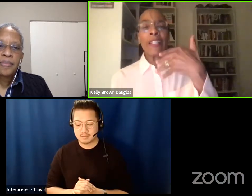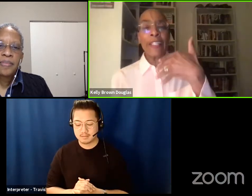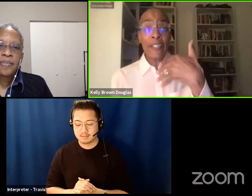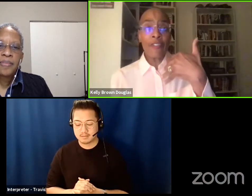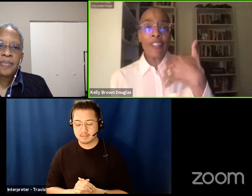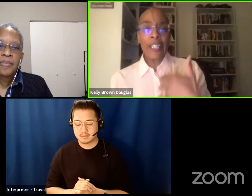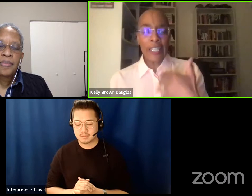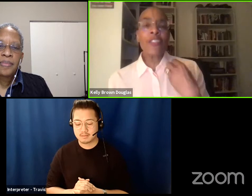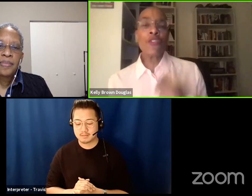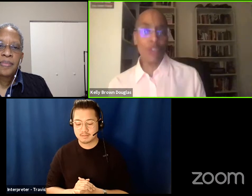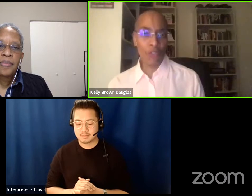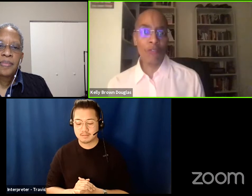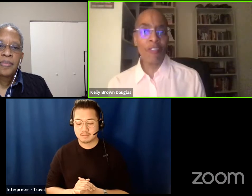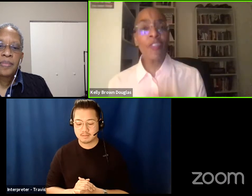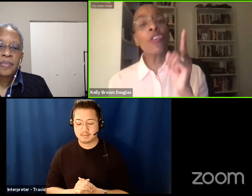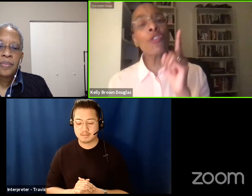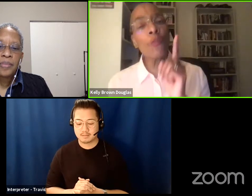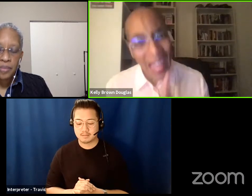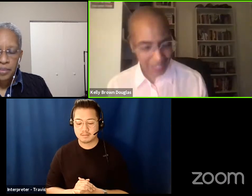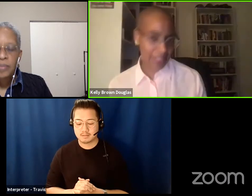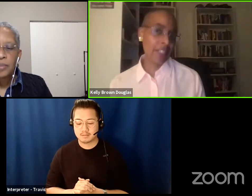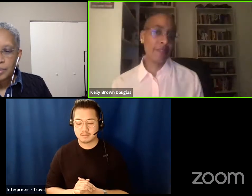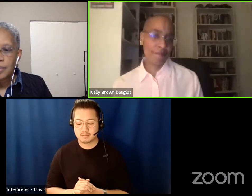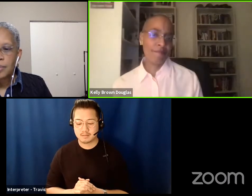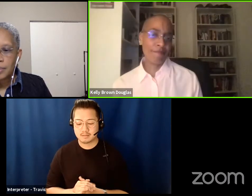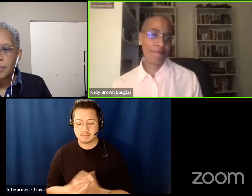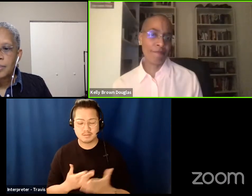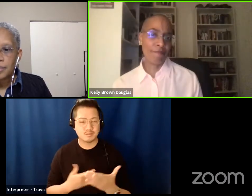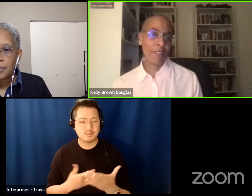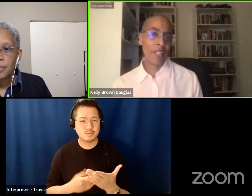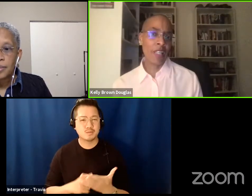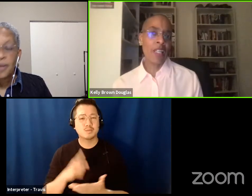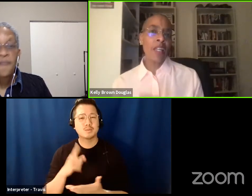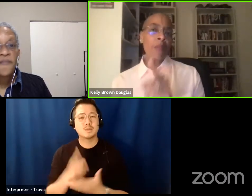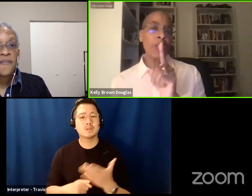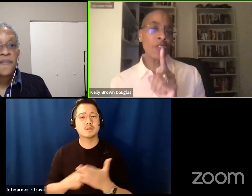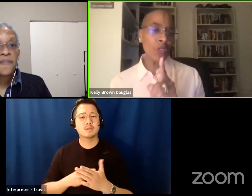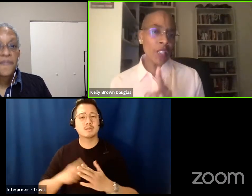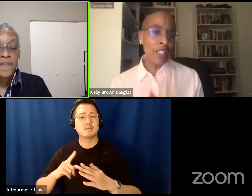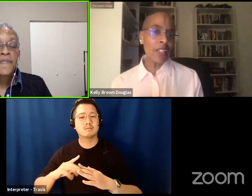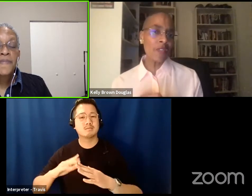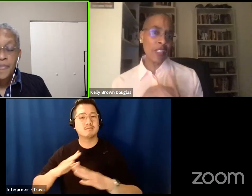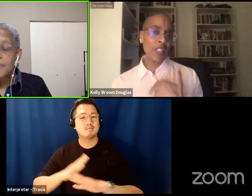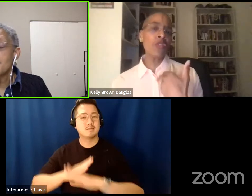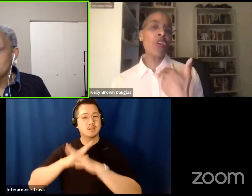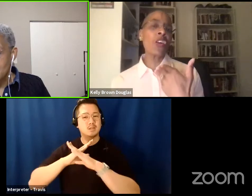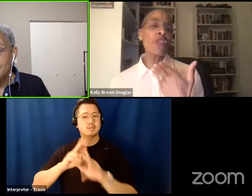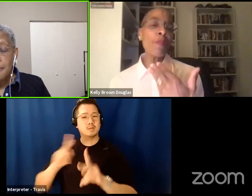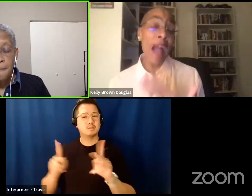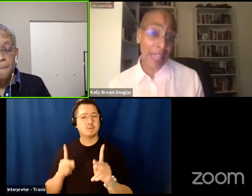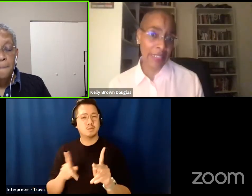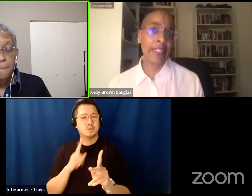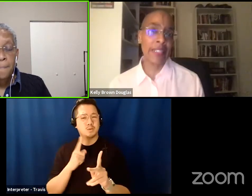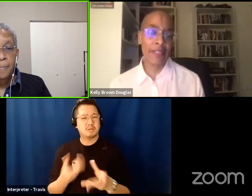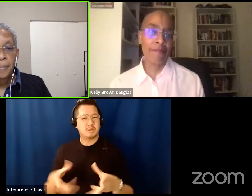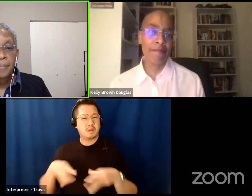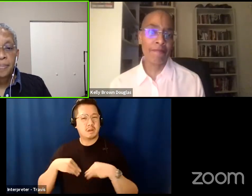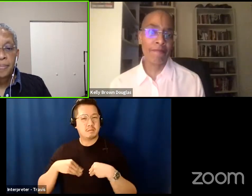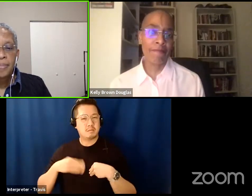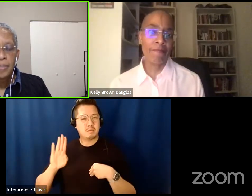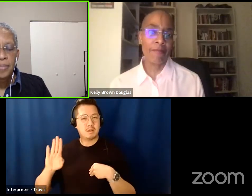from living into their humanity? Mm-hmm. Because to live mm-hmm. into our